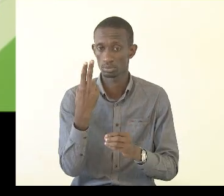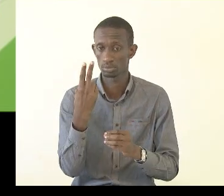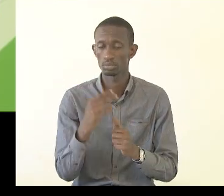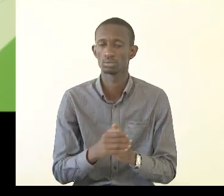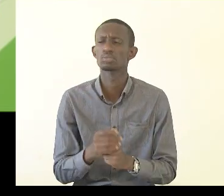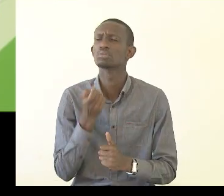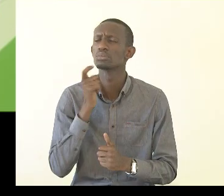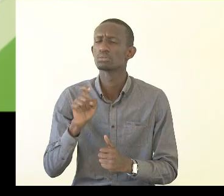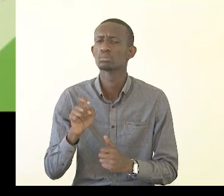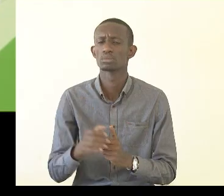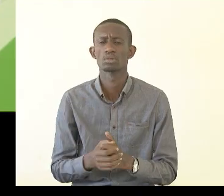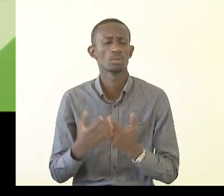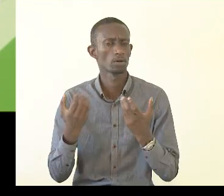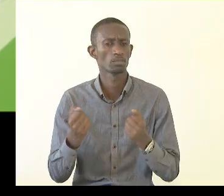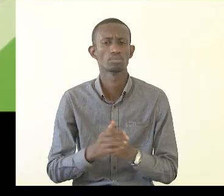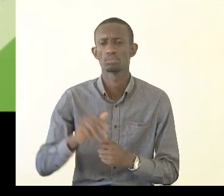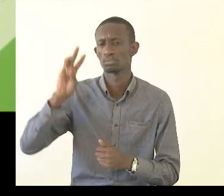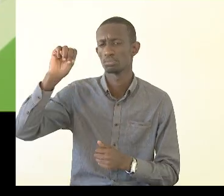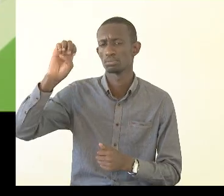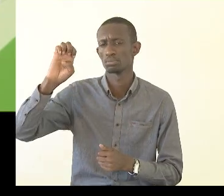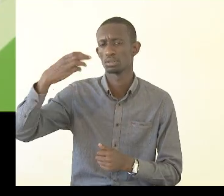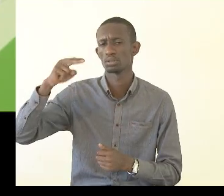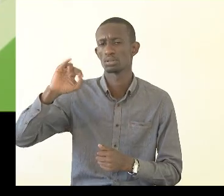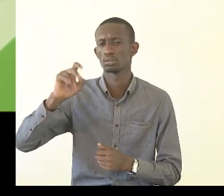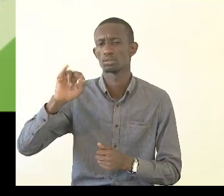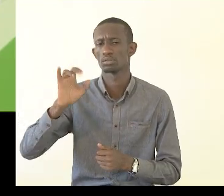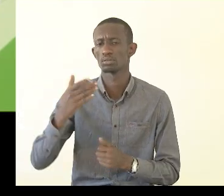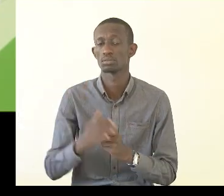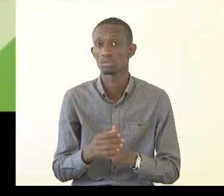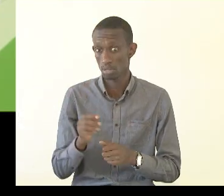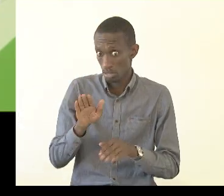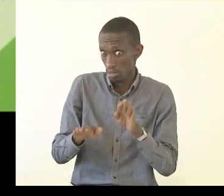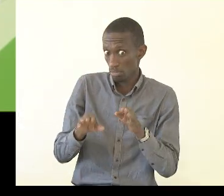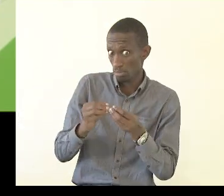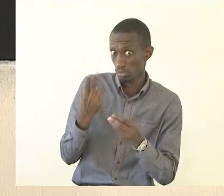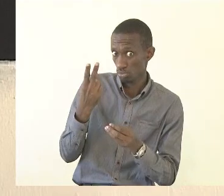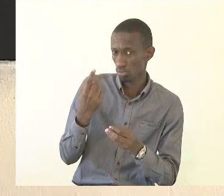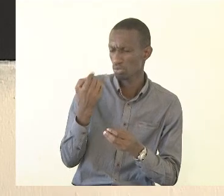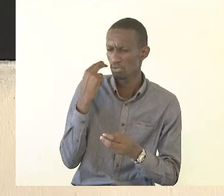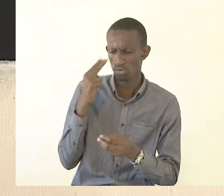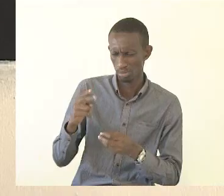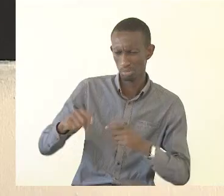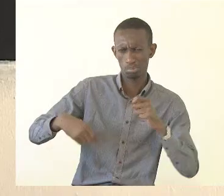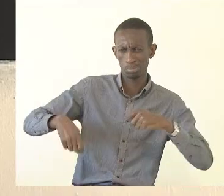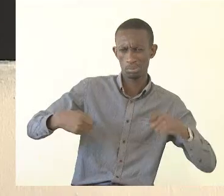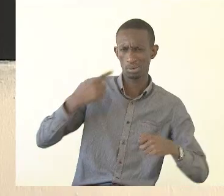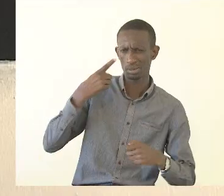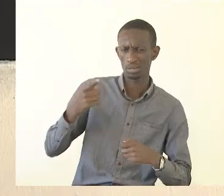that. Where in step 2, if you look at the reaction, we are moving from